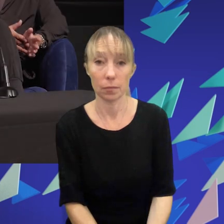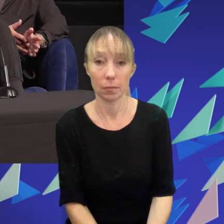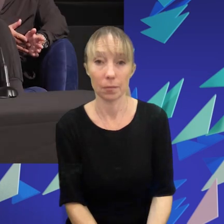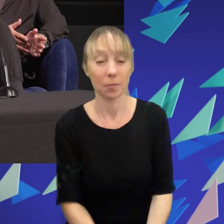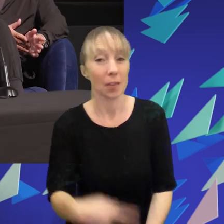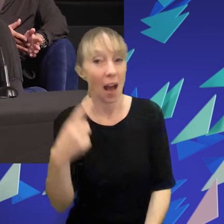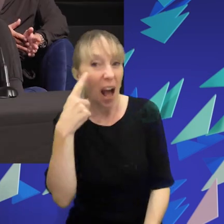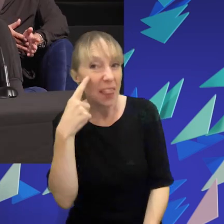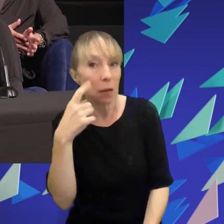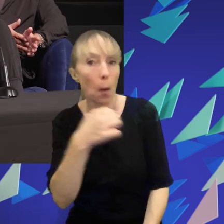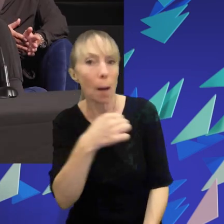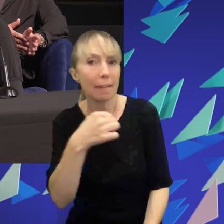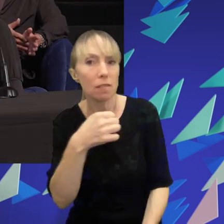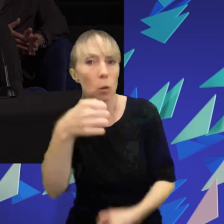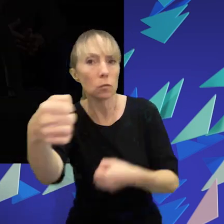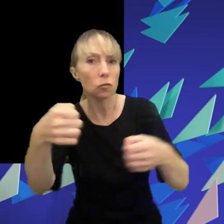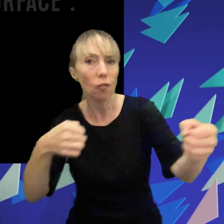I think we have some roving mics.